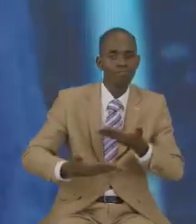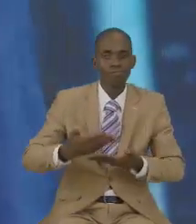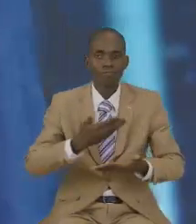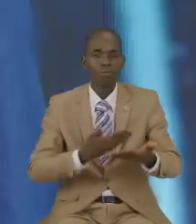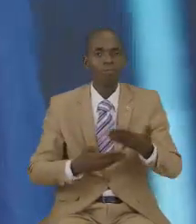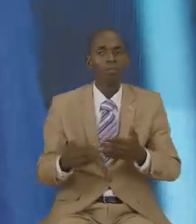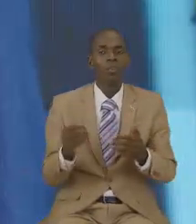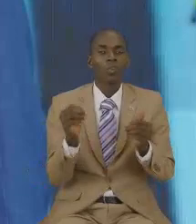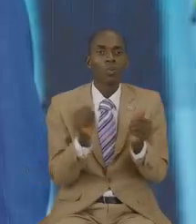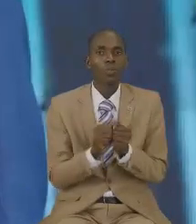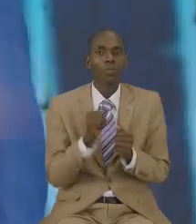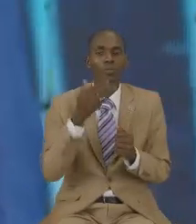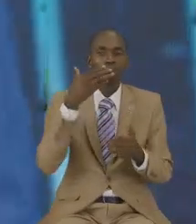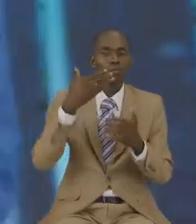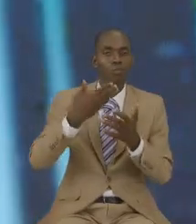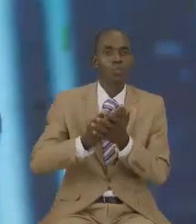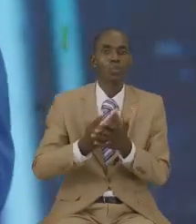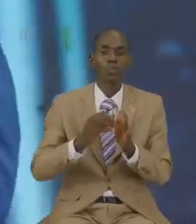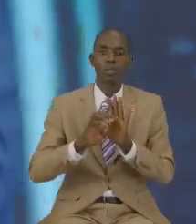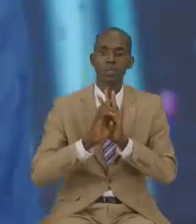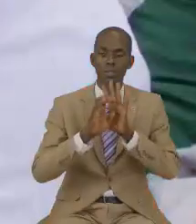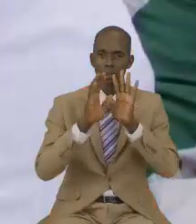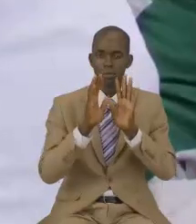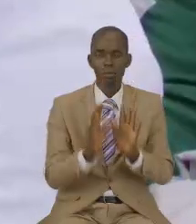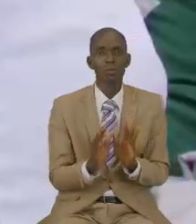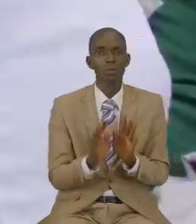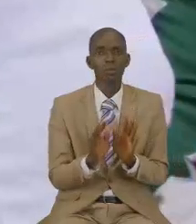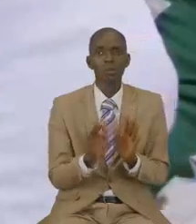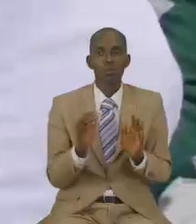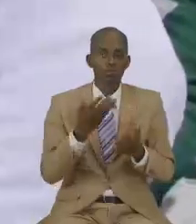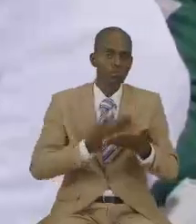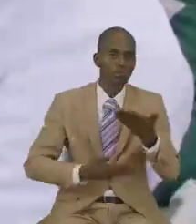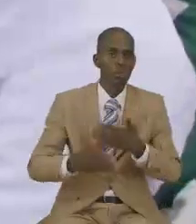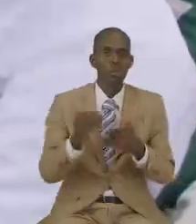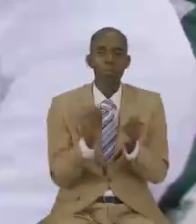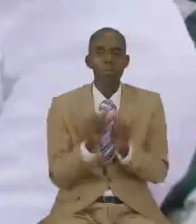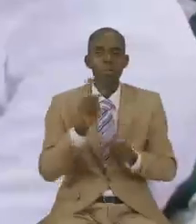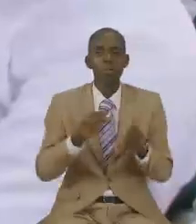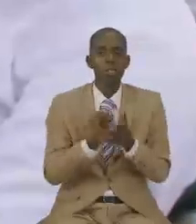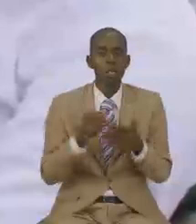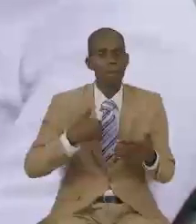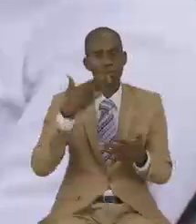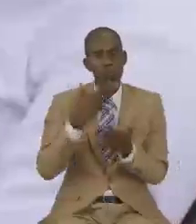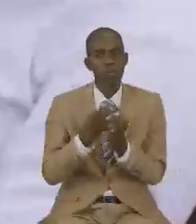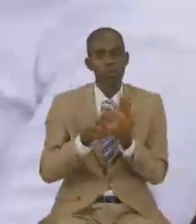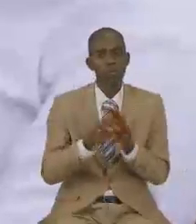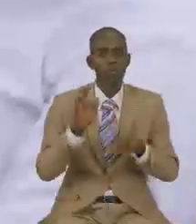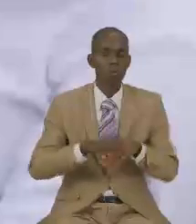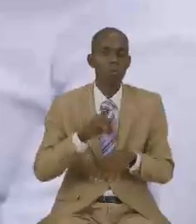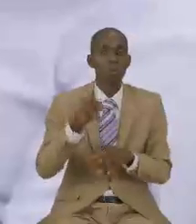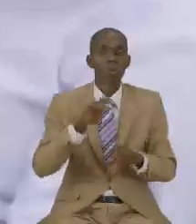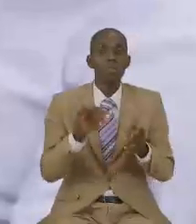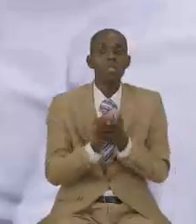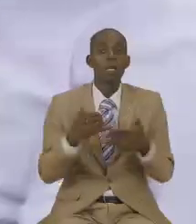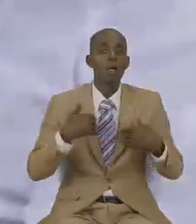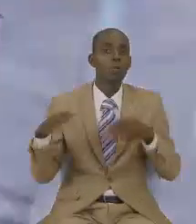a guided goal. Interact with mentors. Mentors are the people, they've been there before, they've done